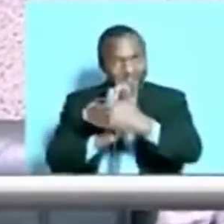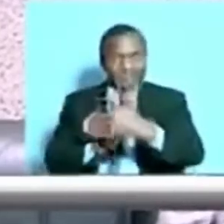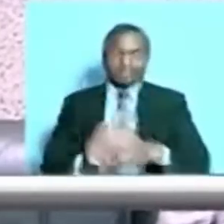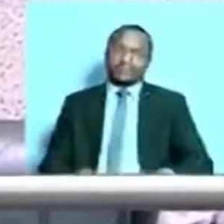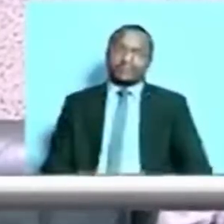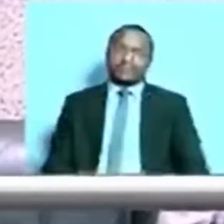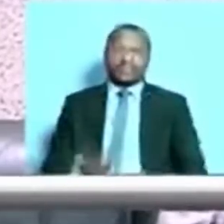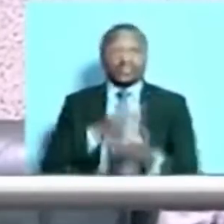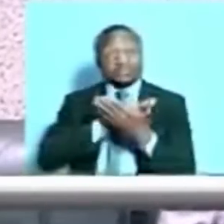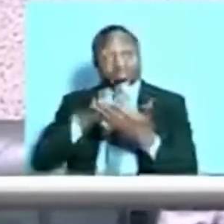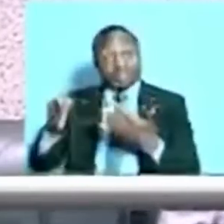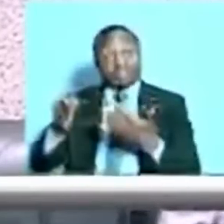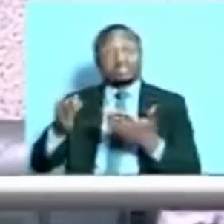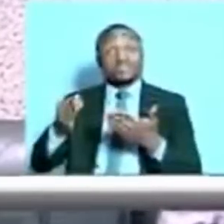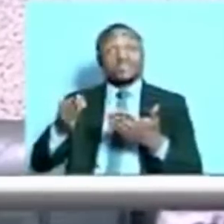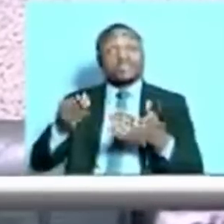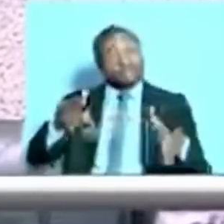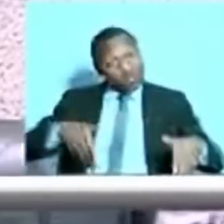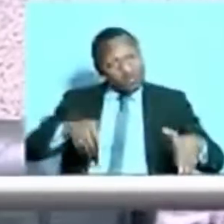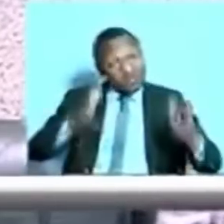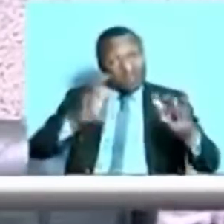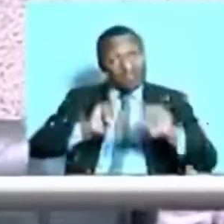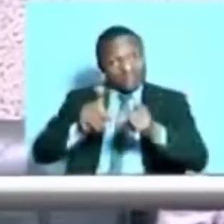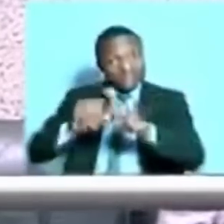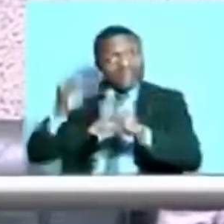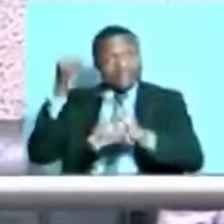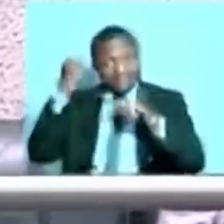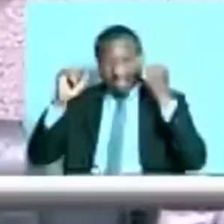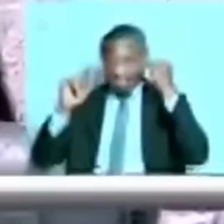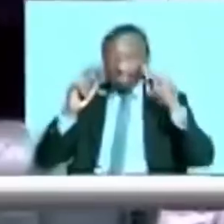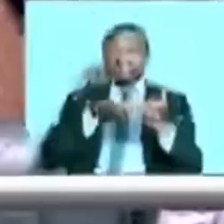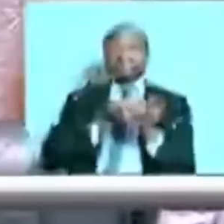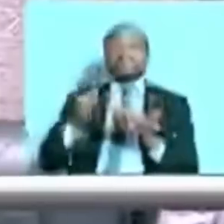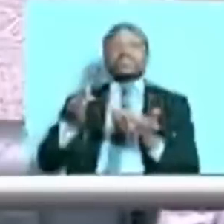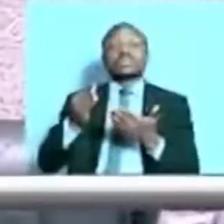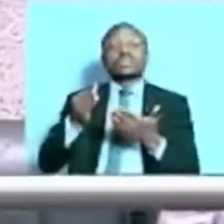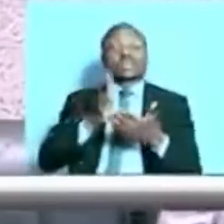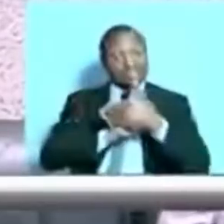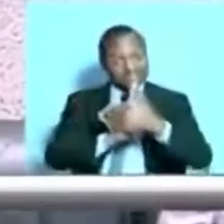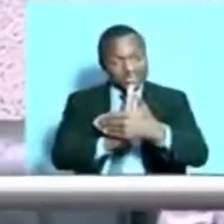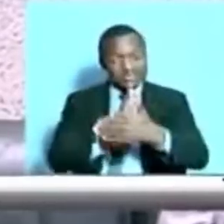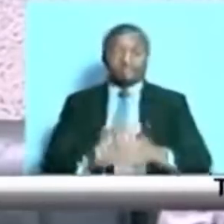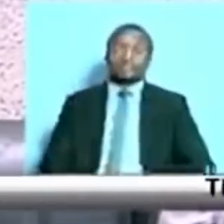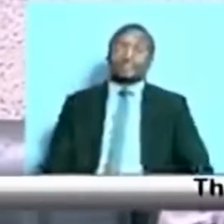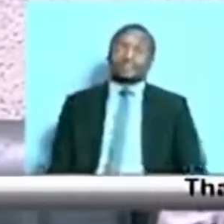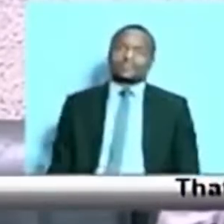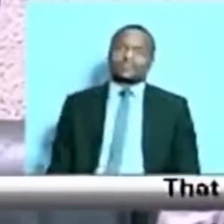A failure to comprehend with divergent views is failure in leadership.